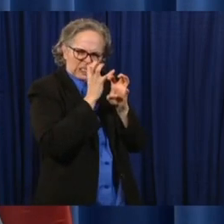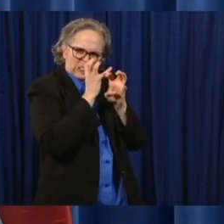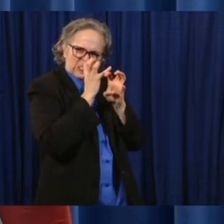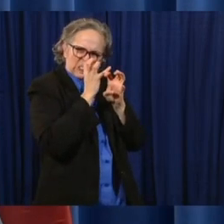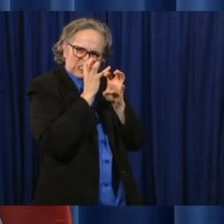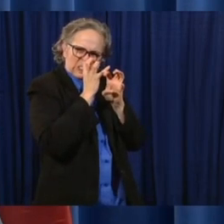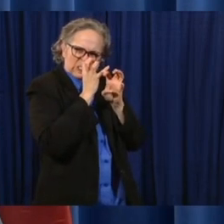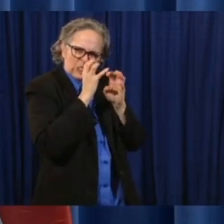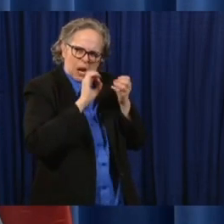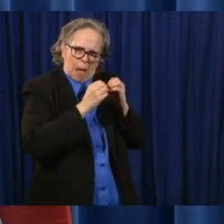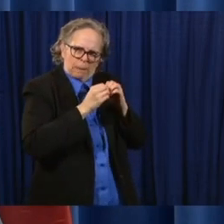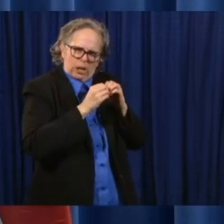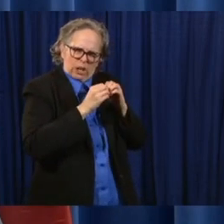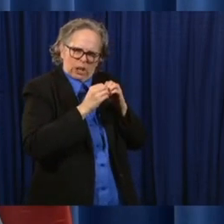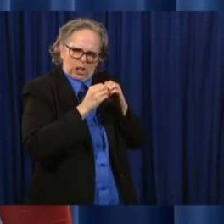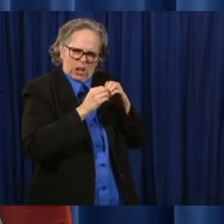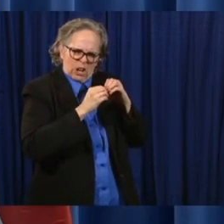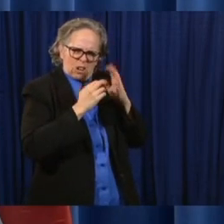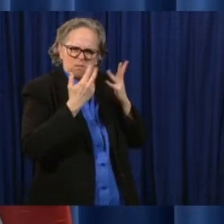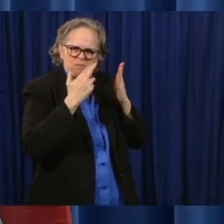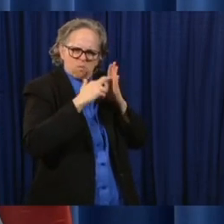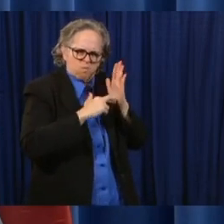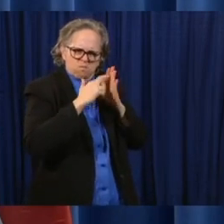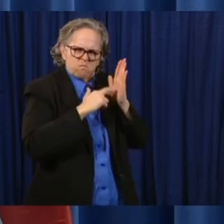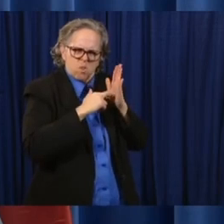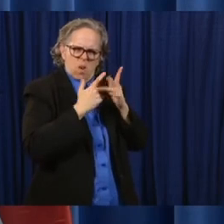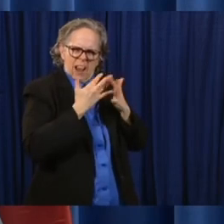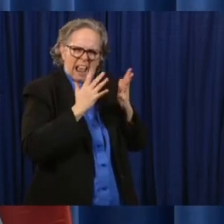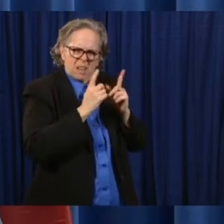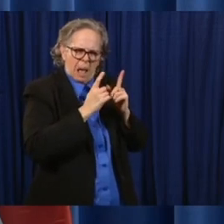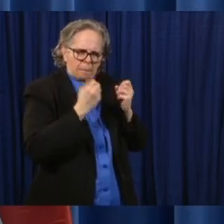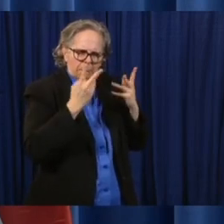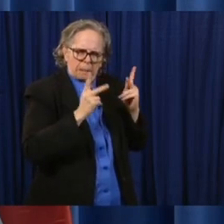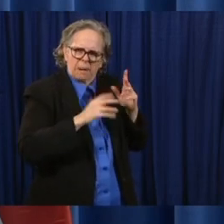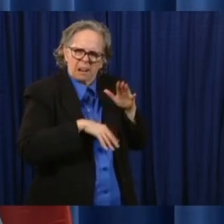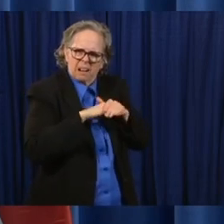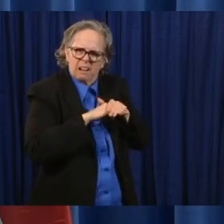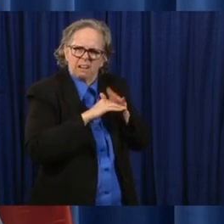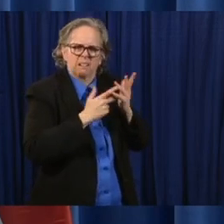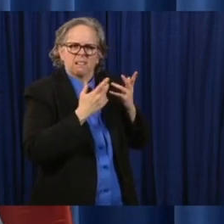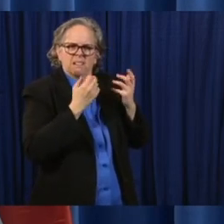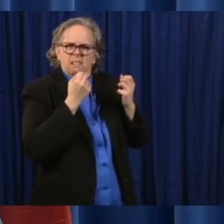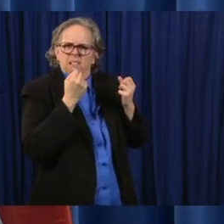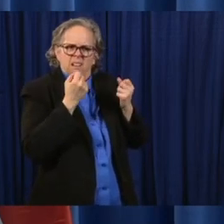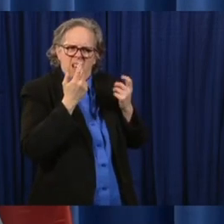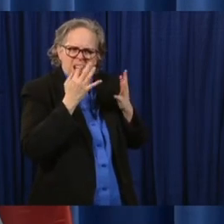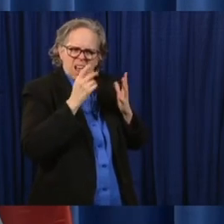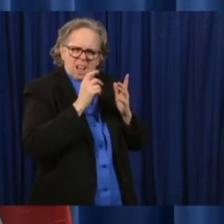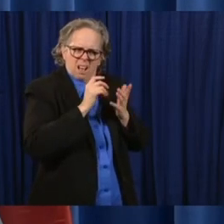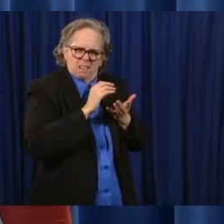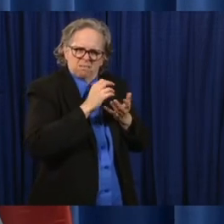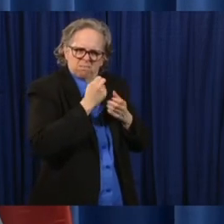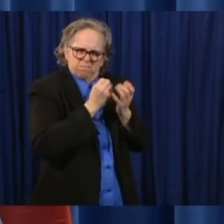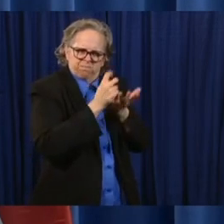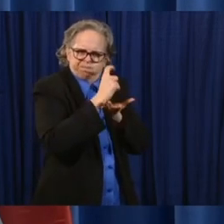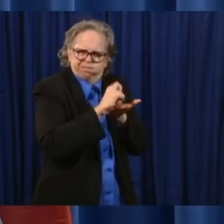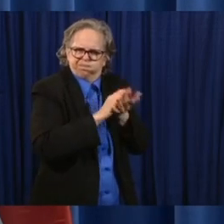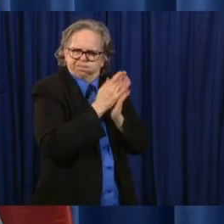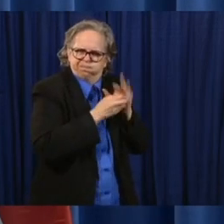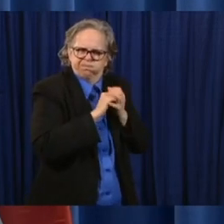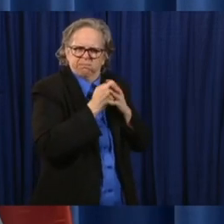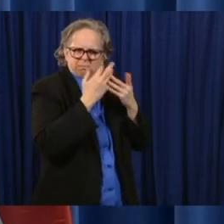actually, regulations on how many children could be allowed per classroom and a number of other things.